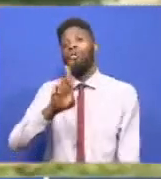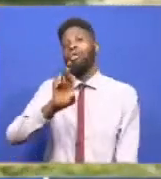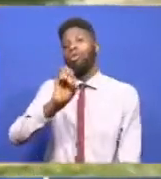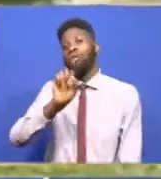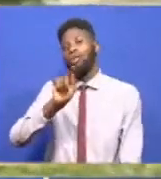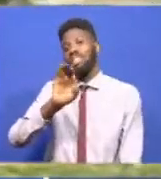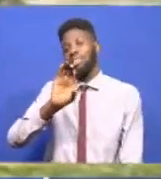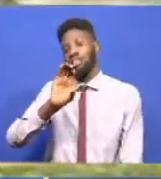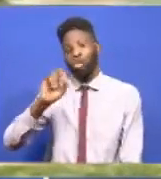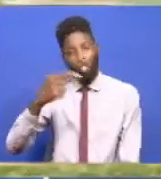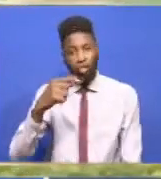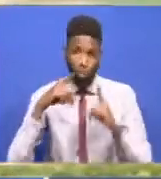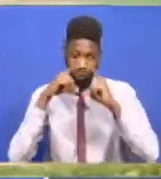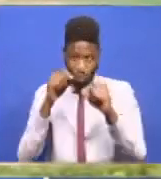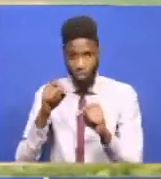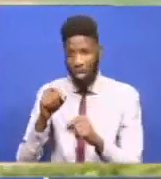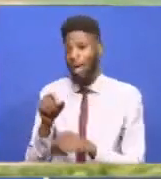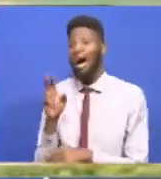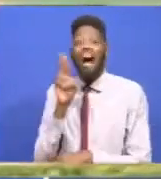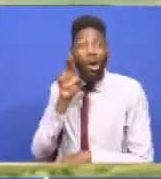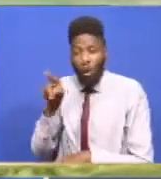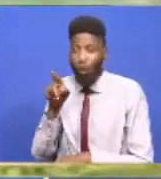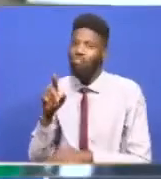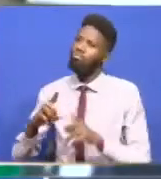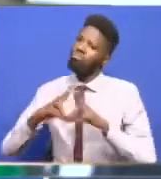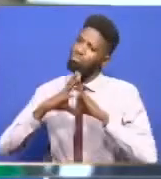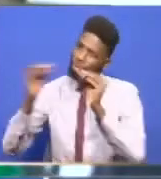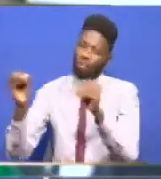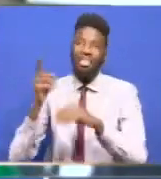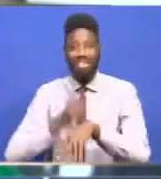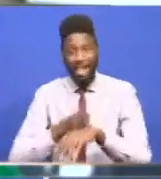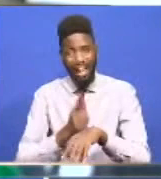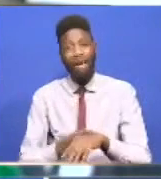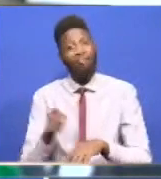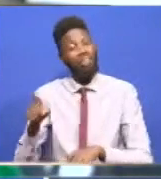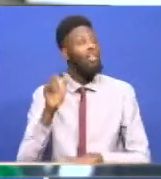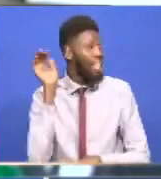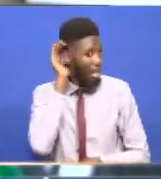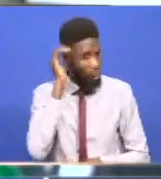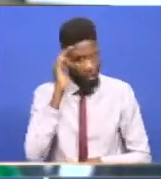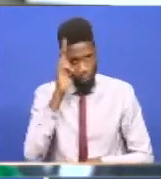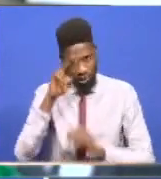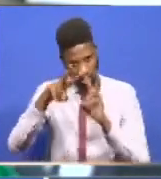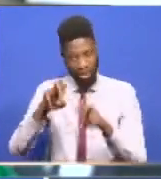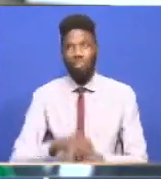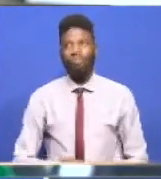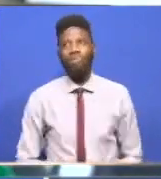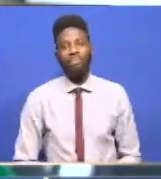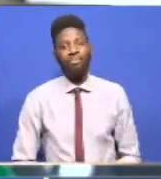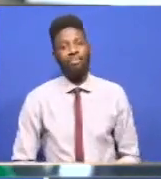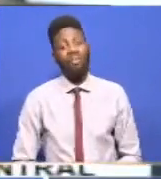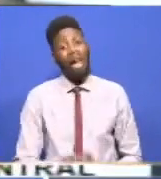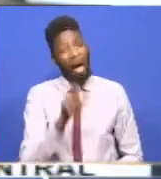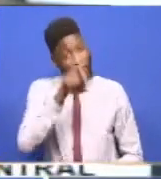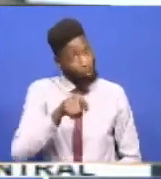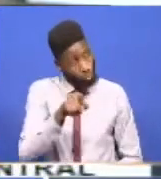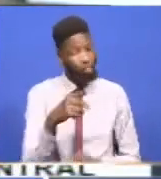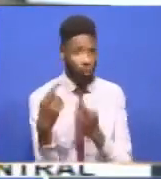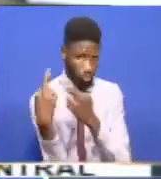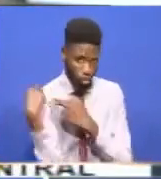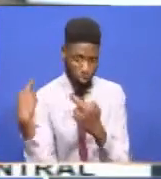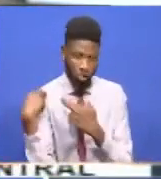fled when he learned that he was being sought by police. Mwalifu alitoroka.